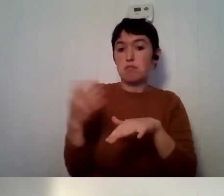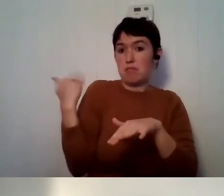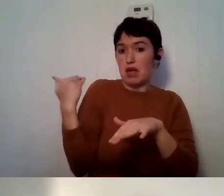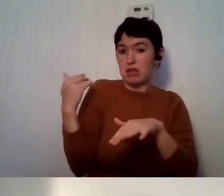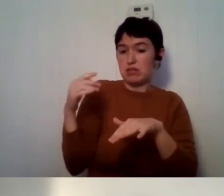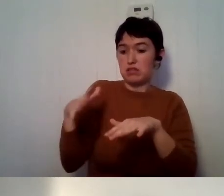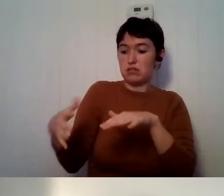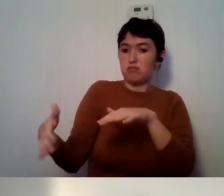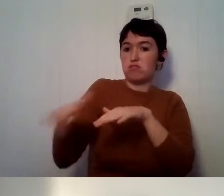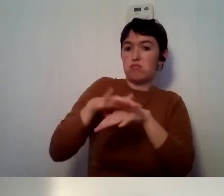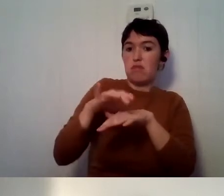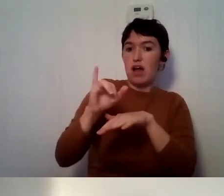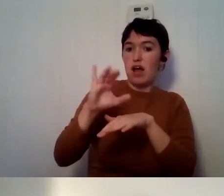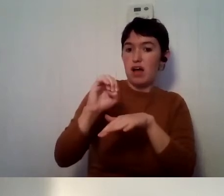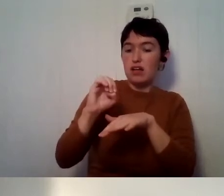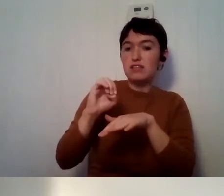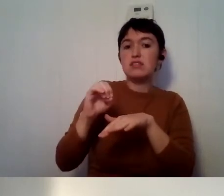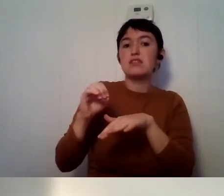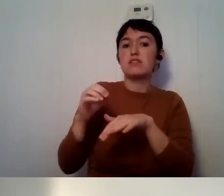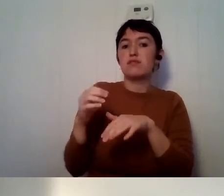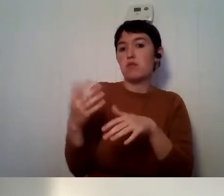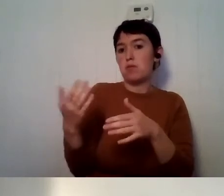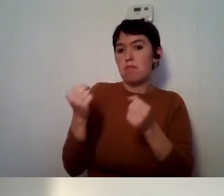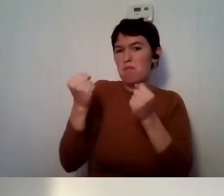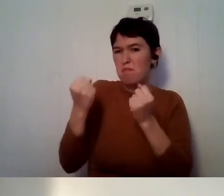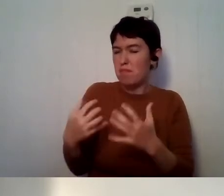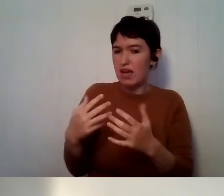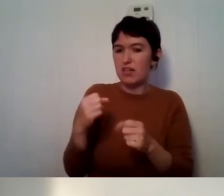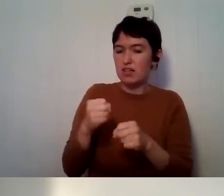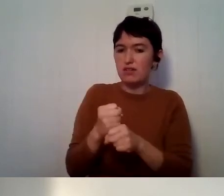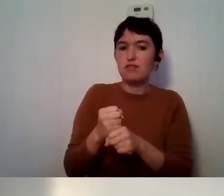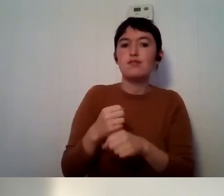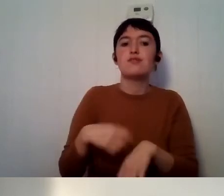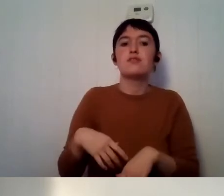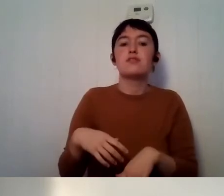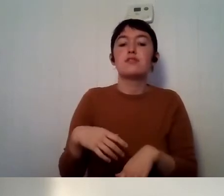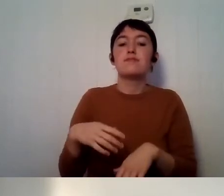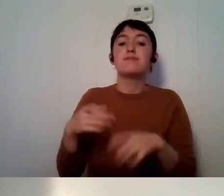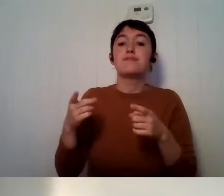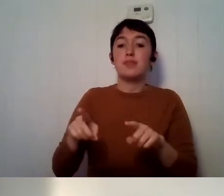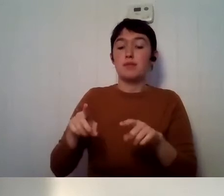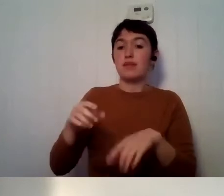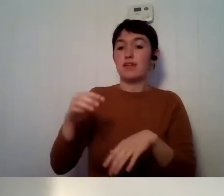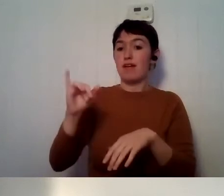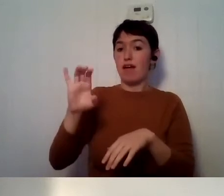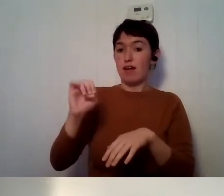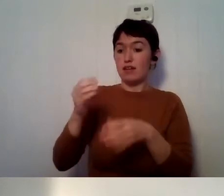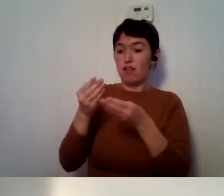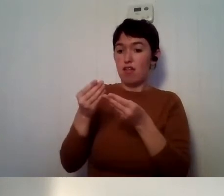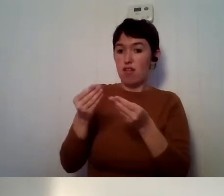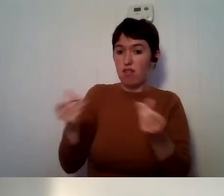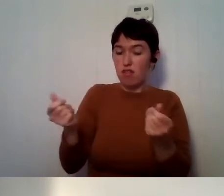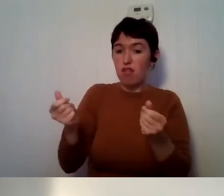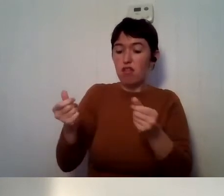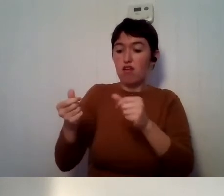of thousands, sometimes hundreds of thousands of years. And when the glaciers recede, when the ice melts and